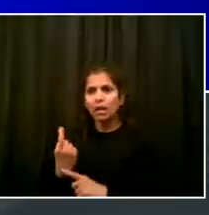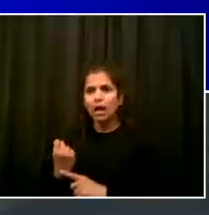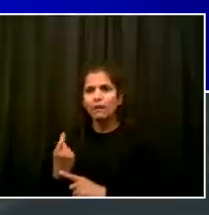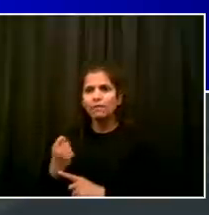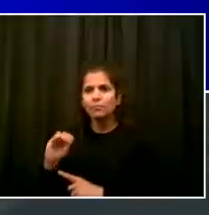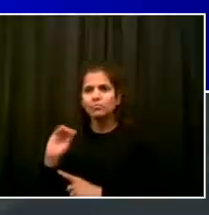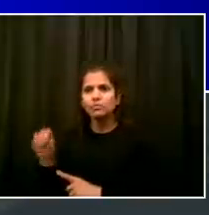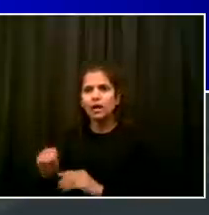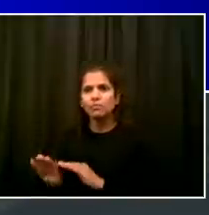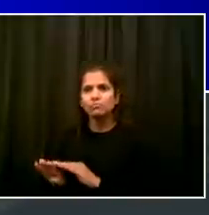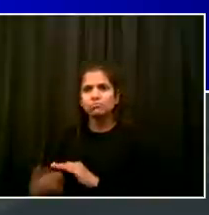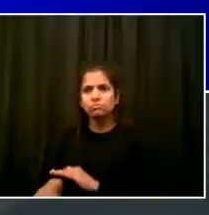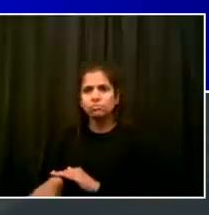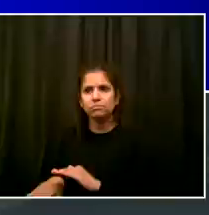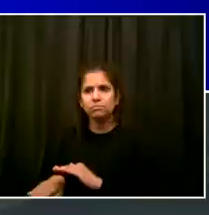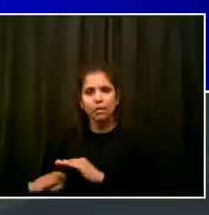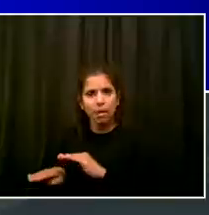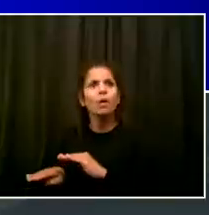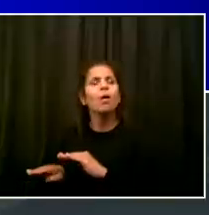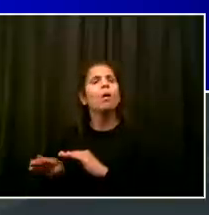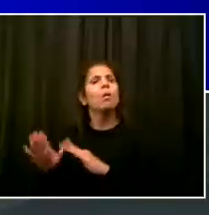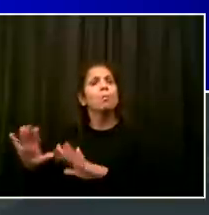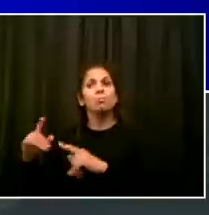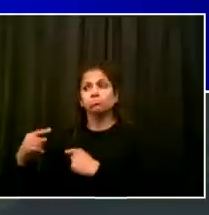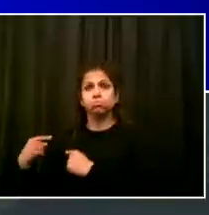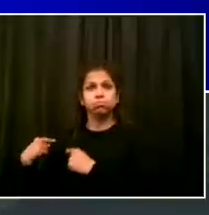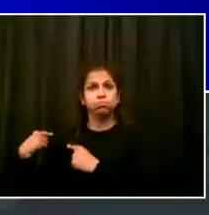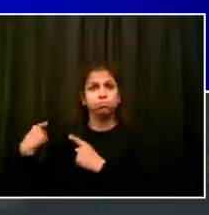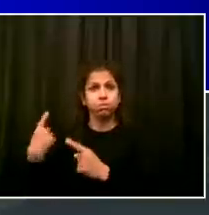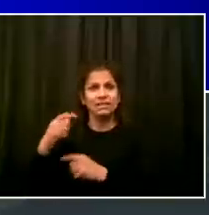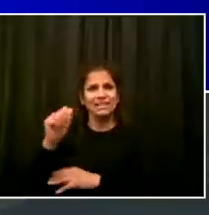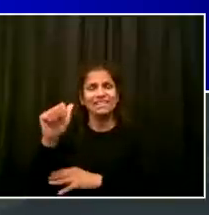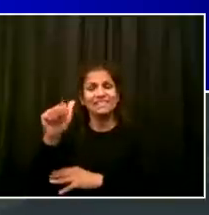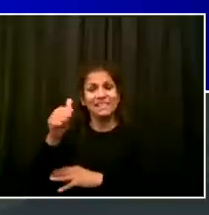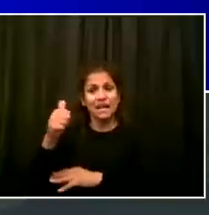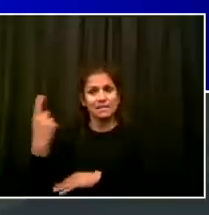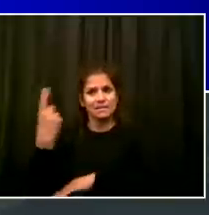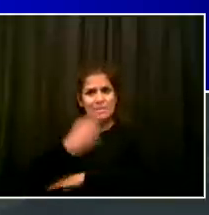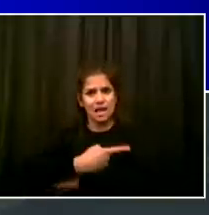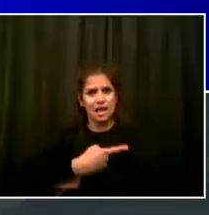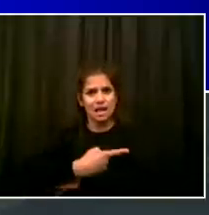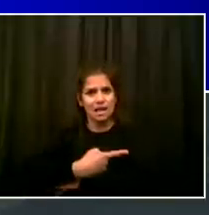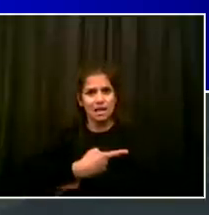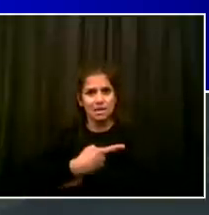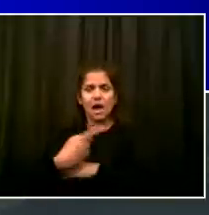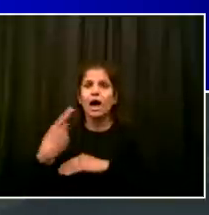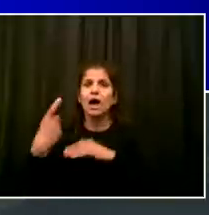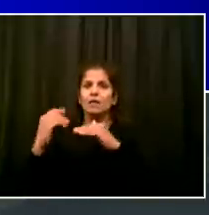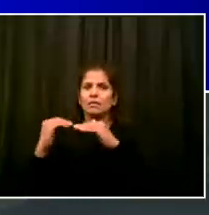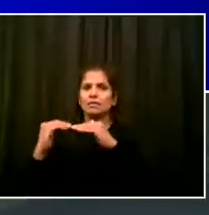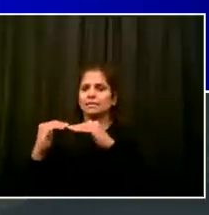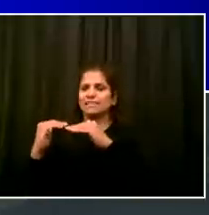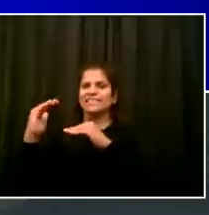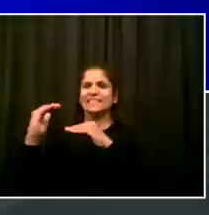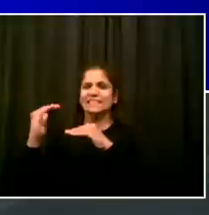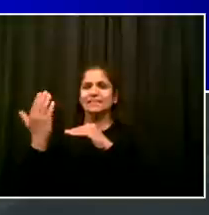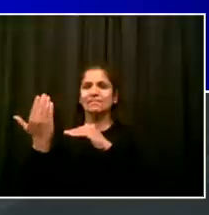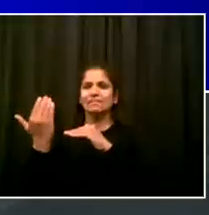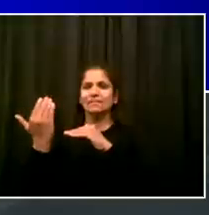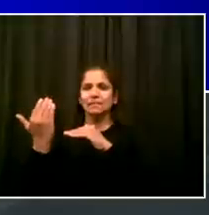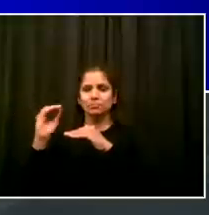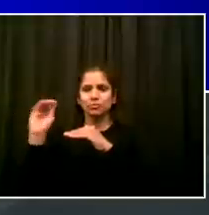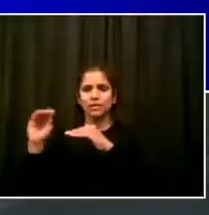The last 10 days, we have been below the 15% threshold. So again, very positive trends